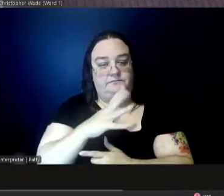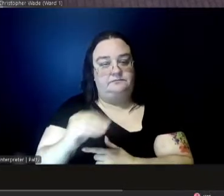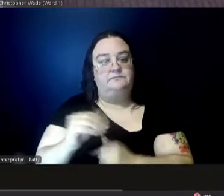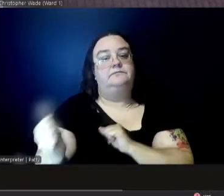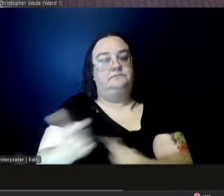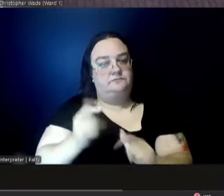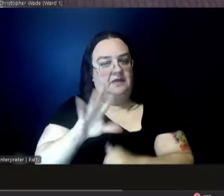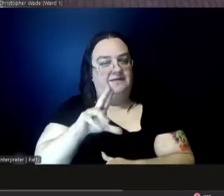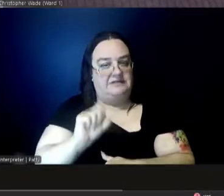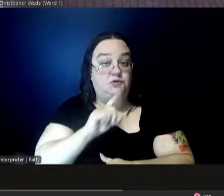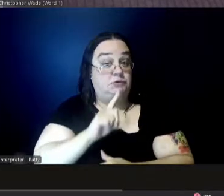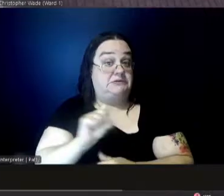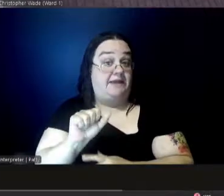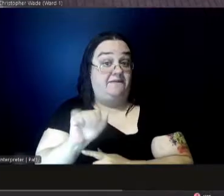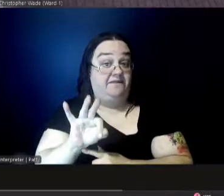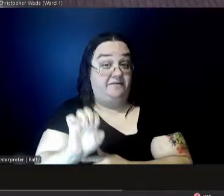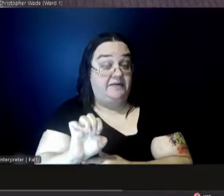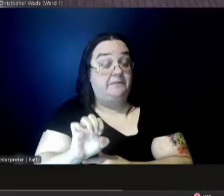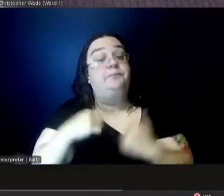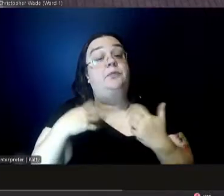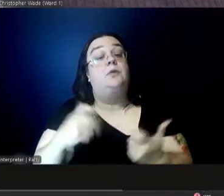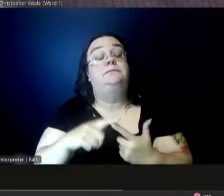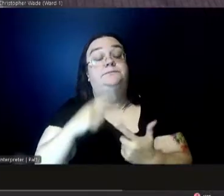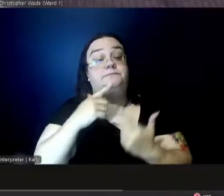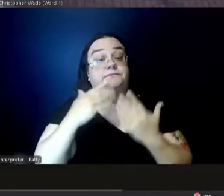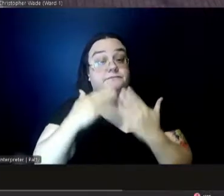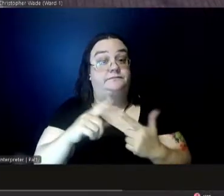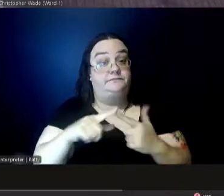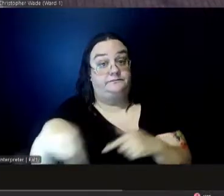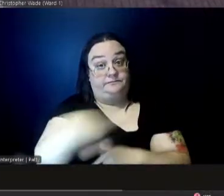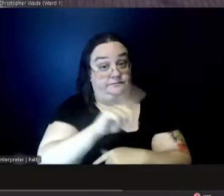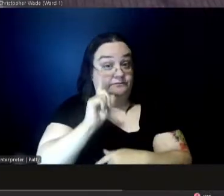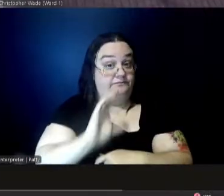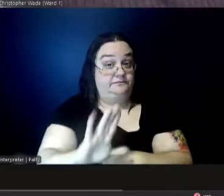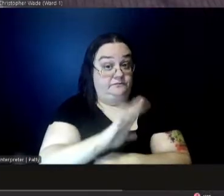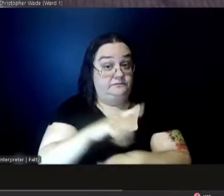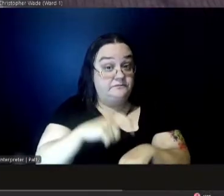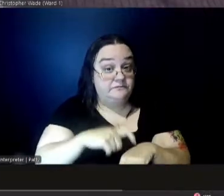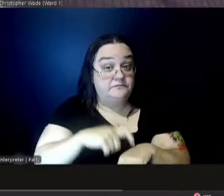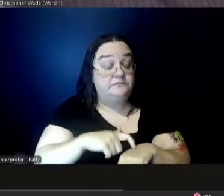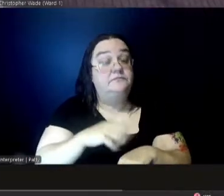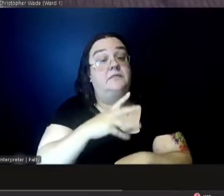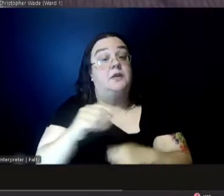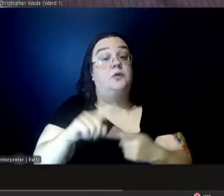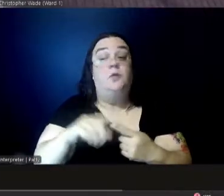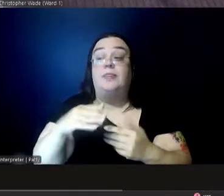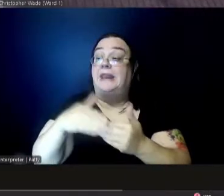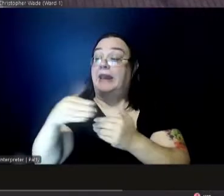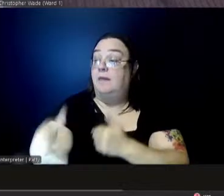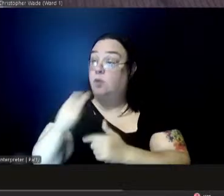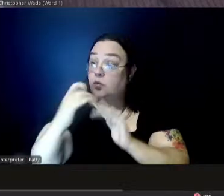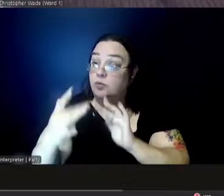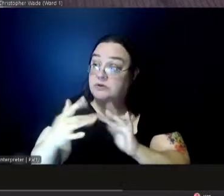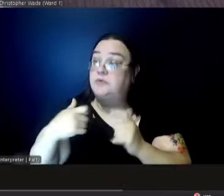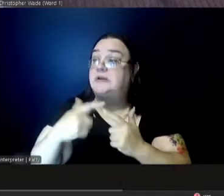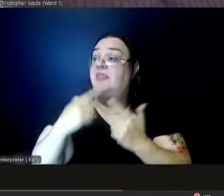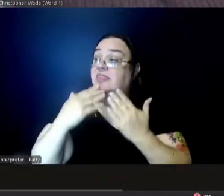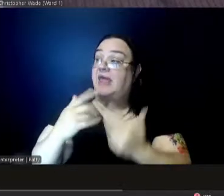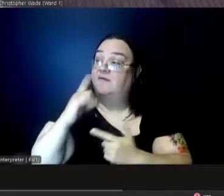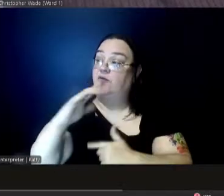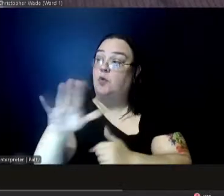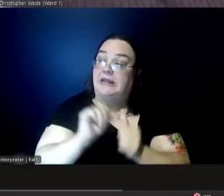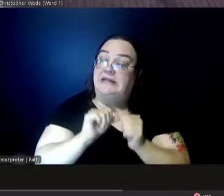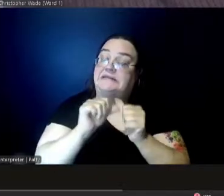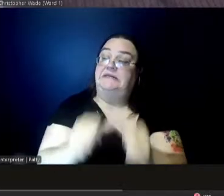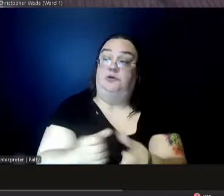safe. So I want to thank this body for its time. And to the neighbors who've reached out, I want to say thank you for your continued